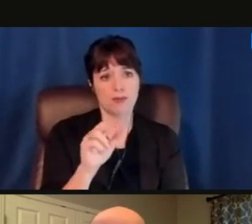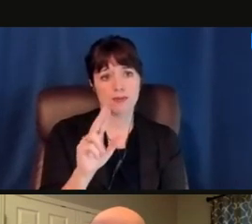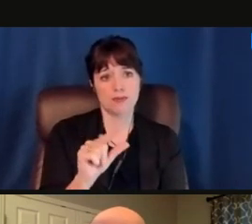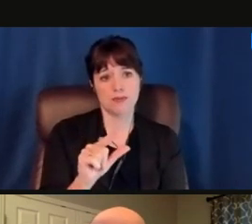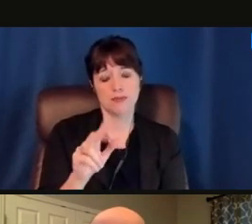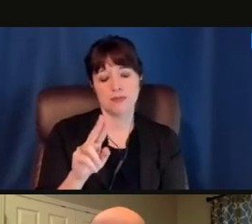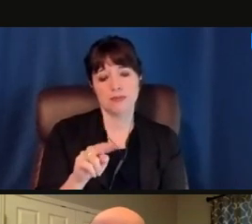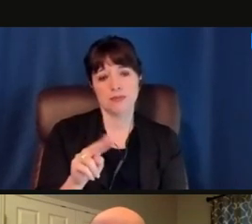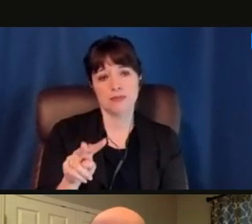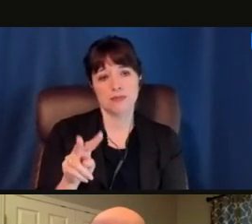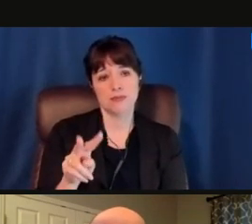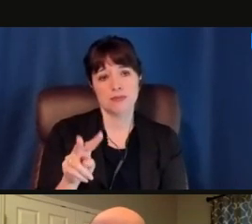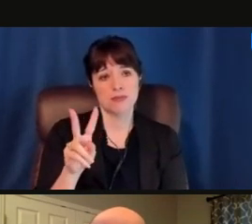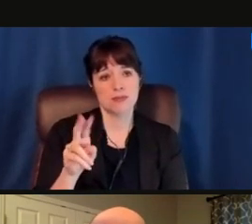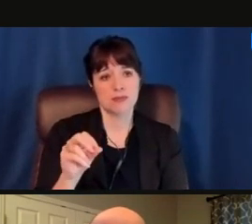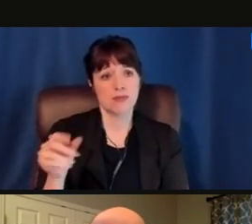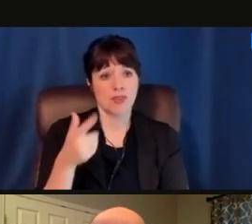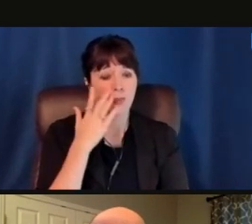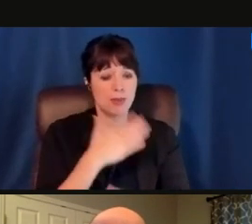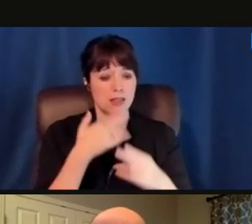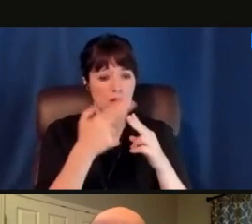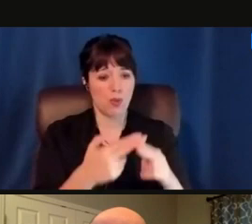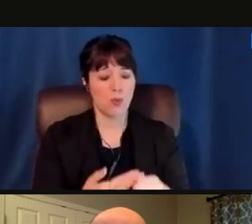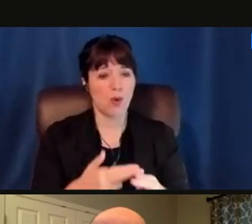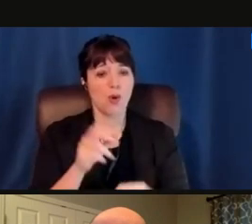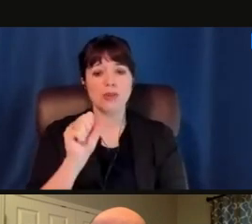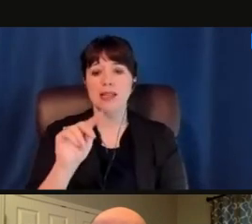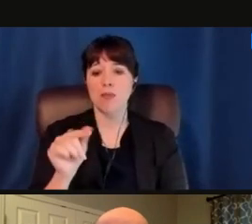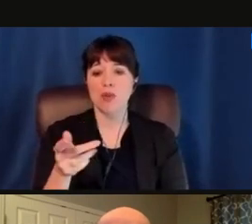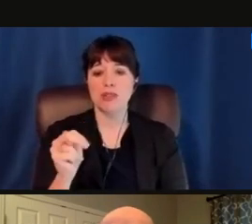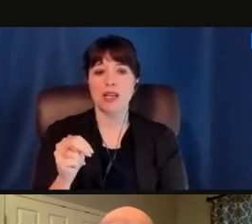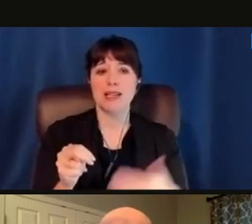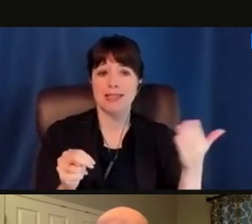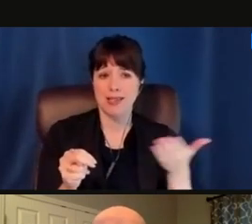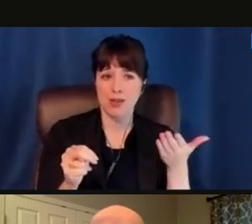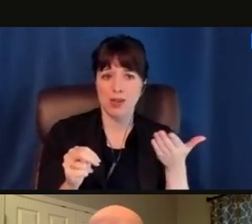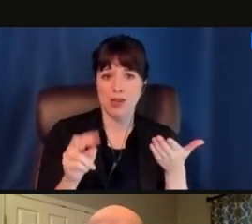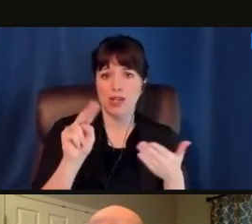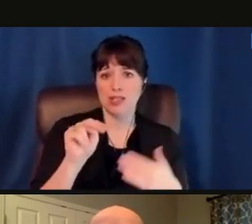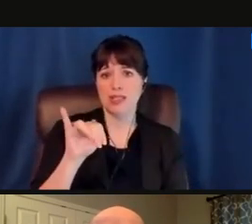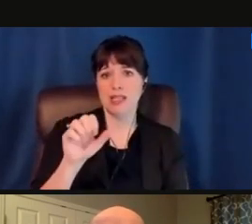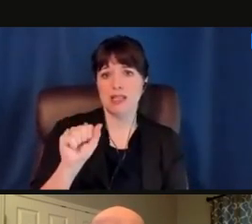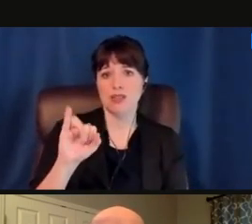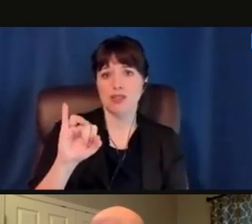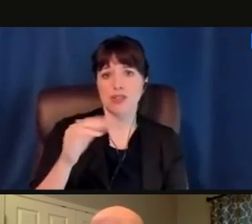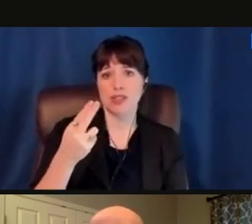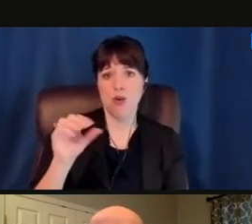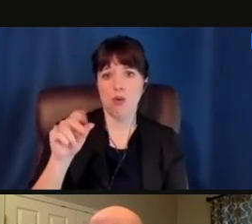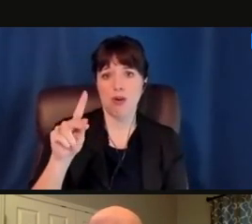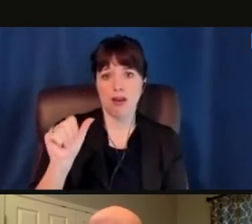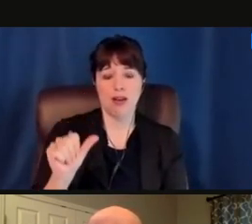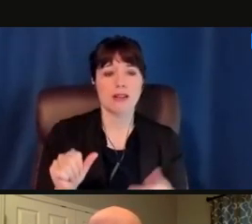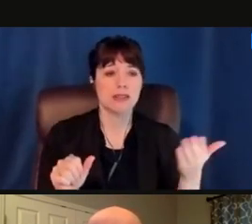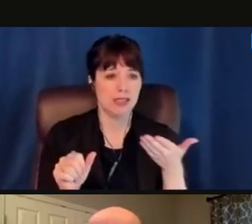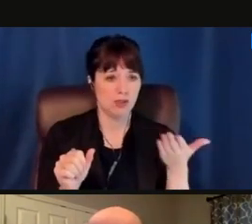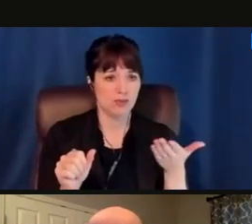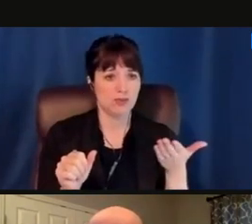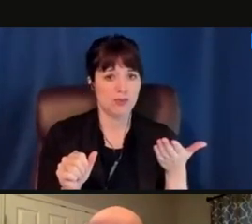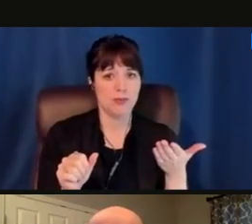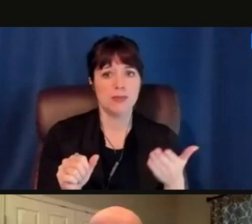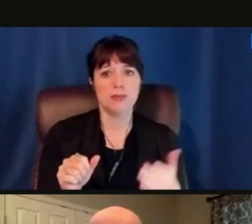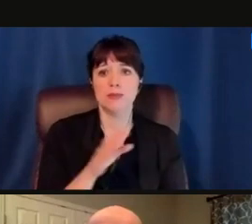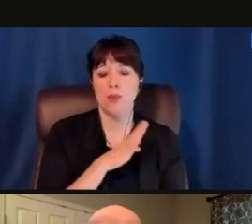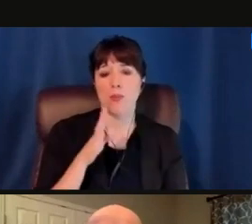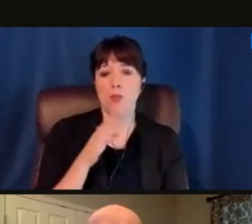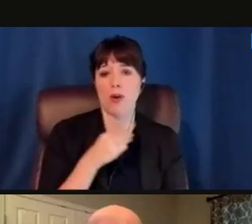roll. Board Member Stapleton. I'm here. Board Member Nishioka. Here. Board Member